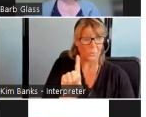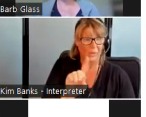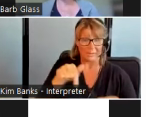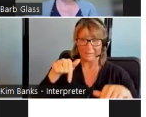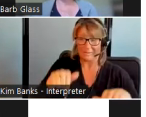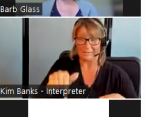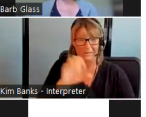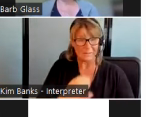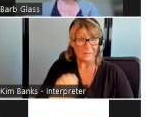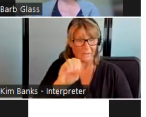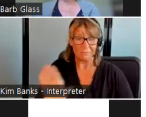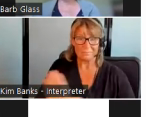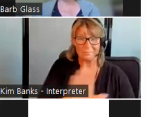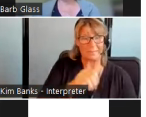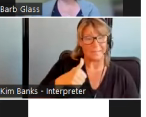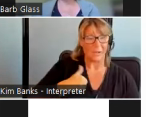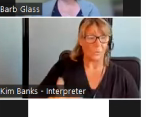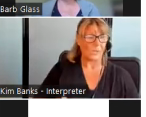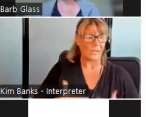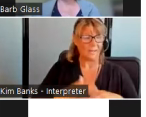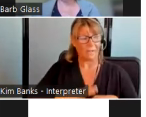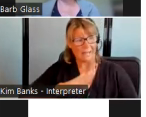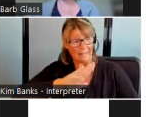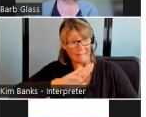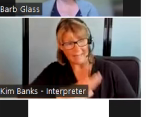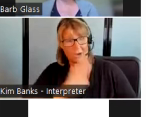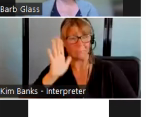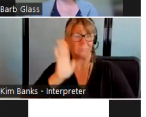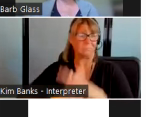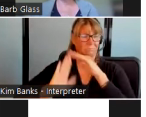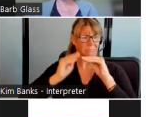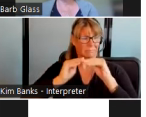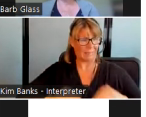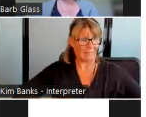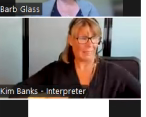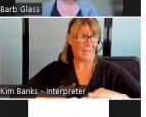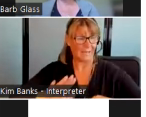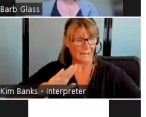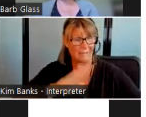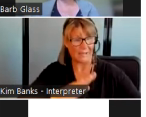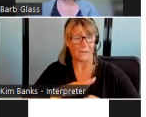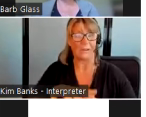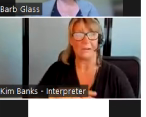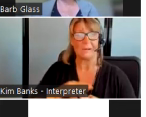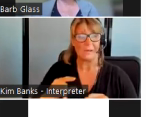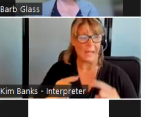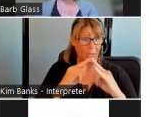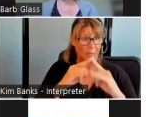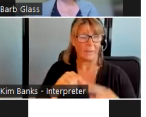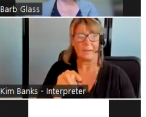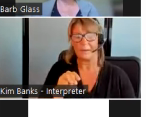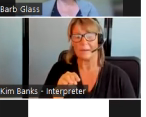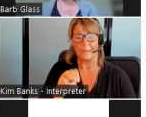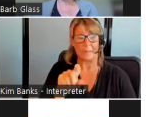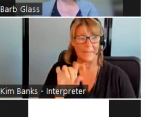here in Ontario and Canada, we do live on the ancestral and unceded territory of the Inuit, Métis, and our